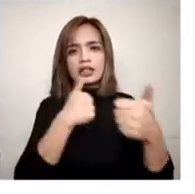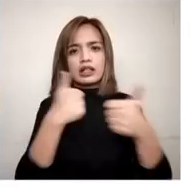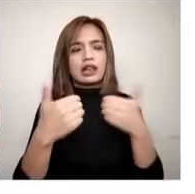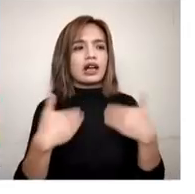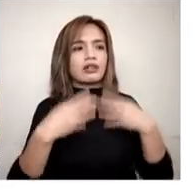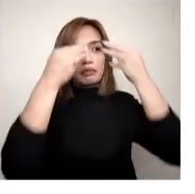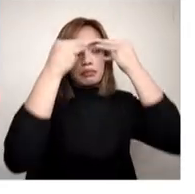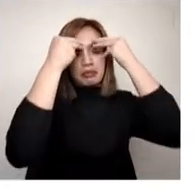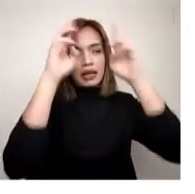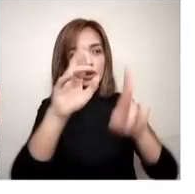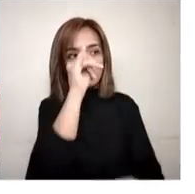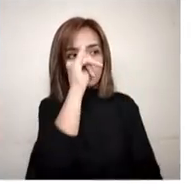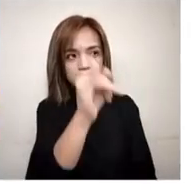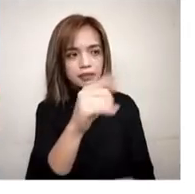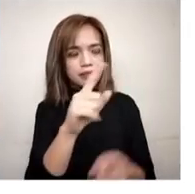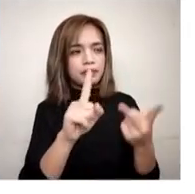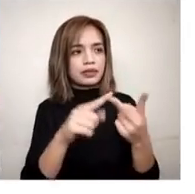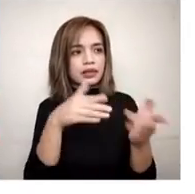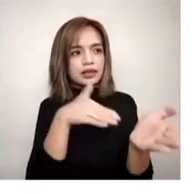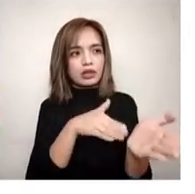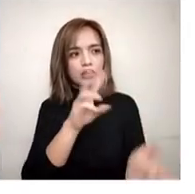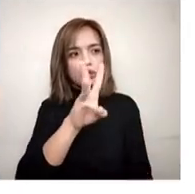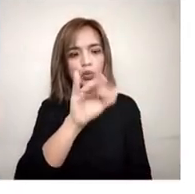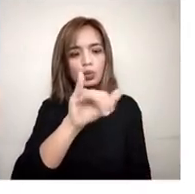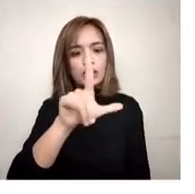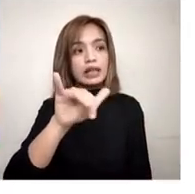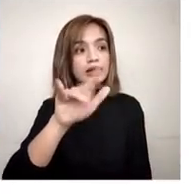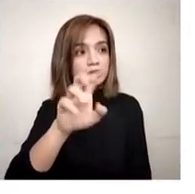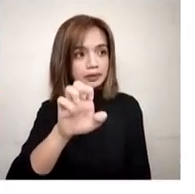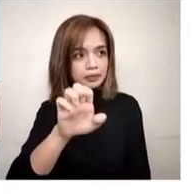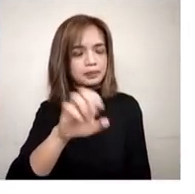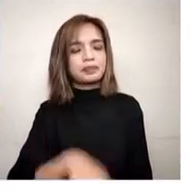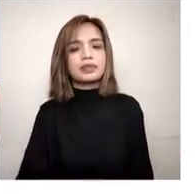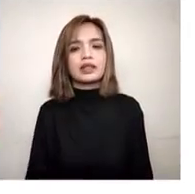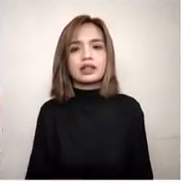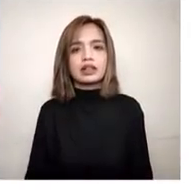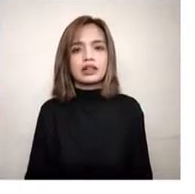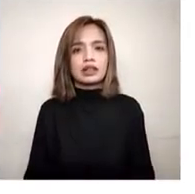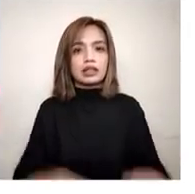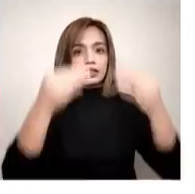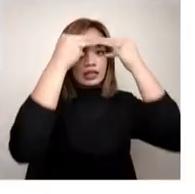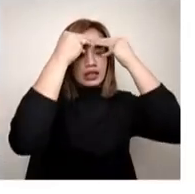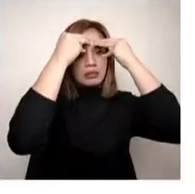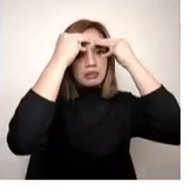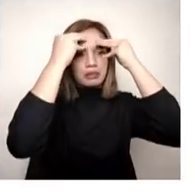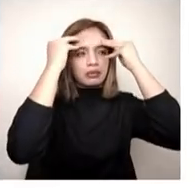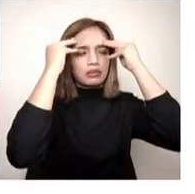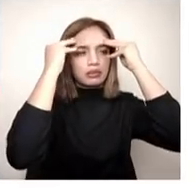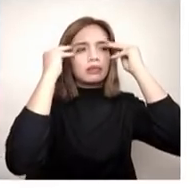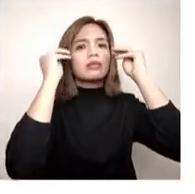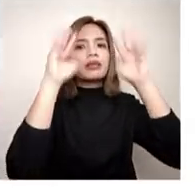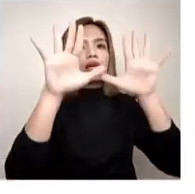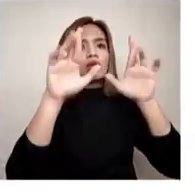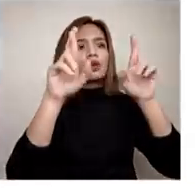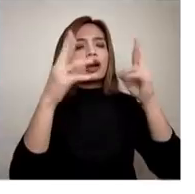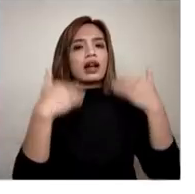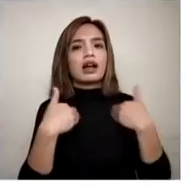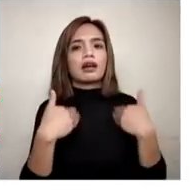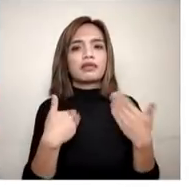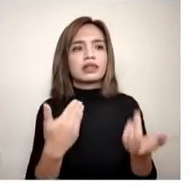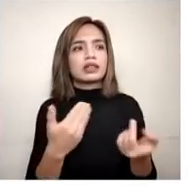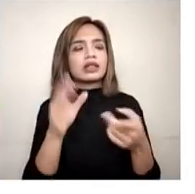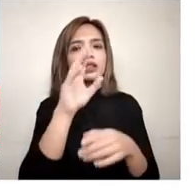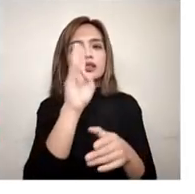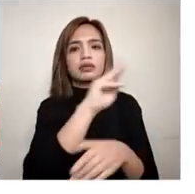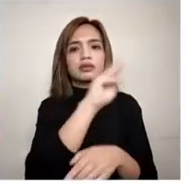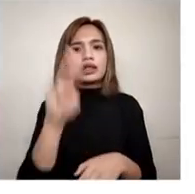Isko Moreno and Dr. Willie Ong. The mayor has had templates already in the city of Manila. He has proven